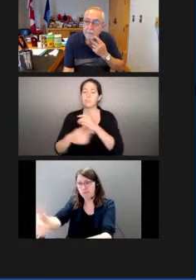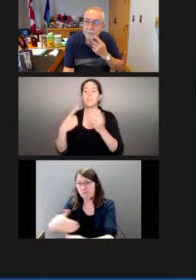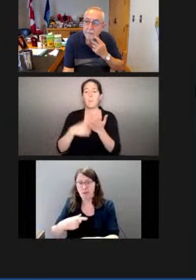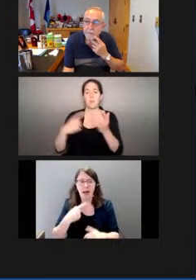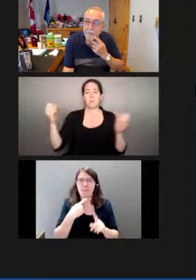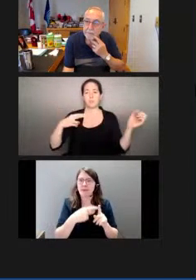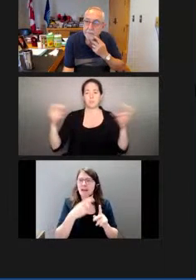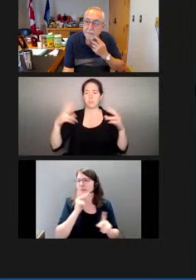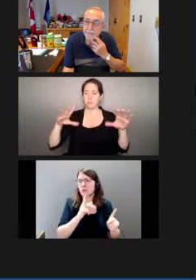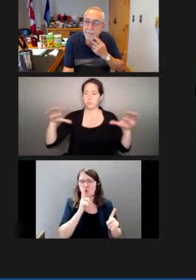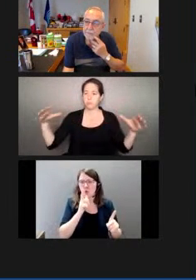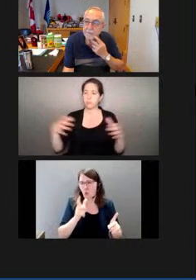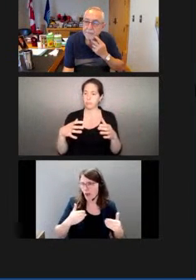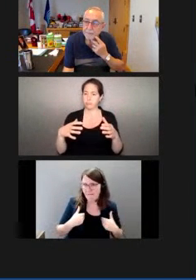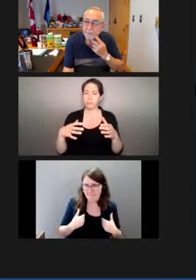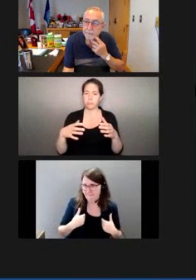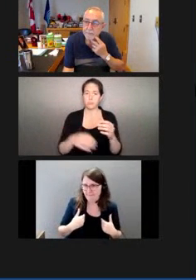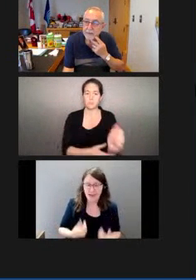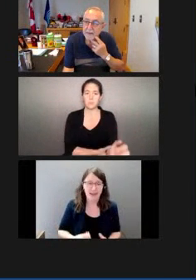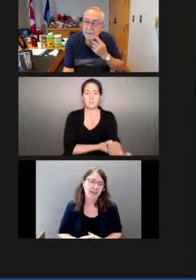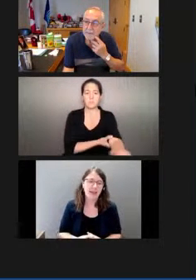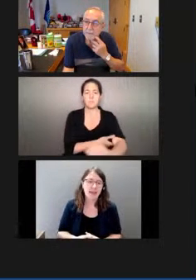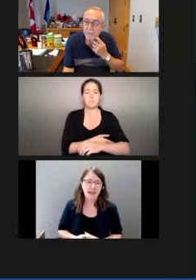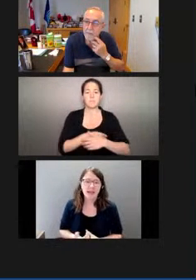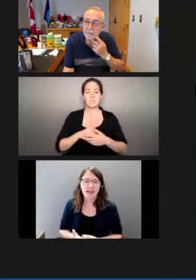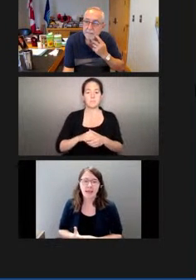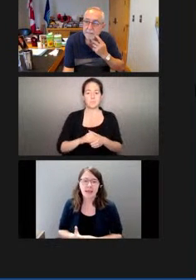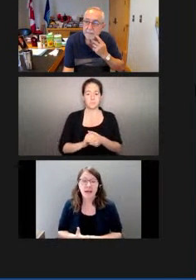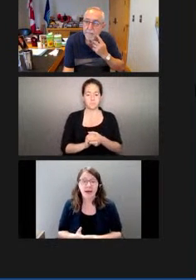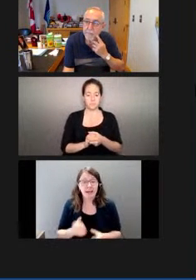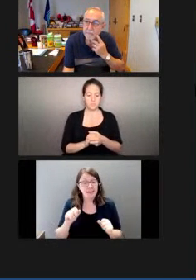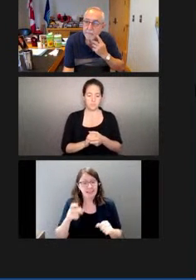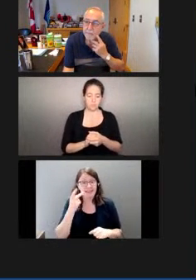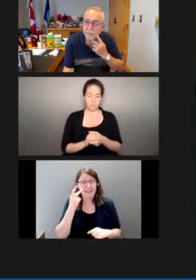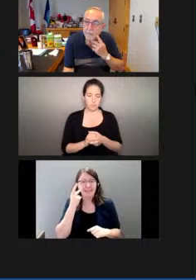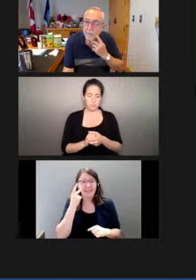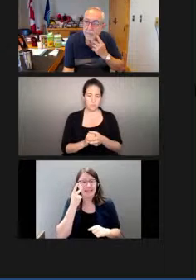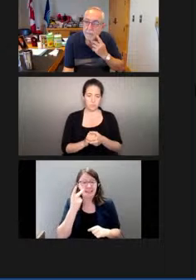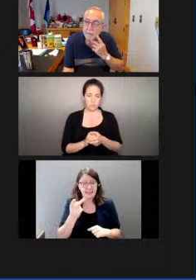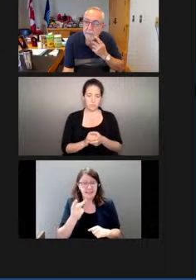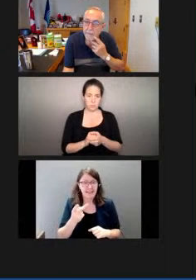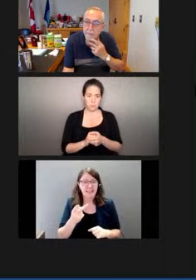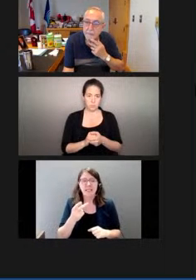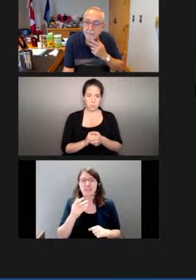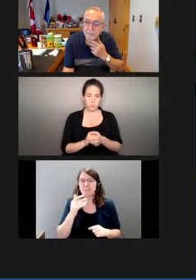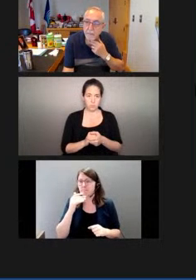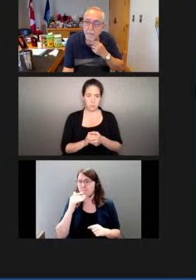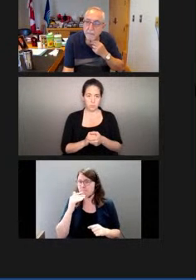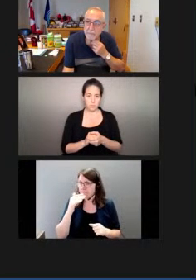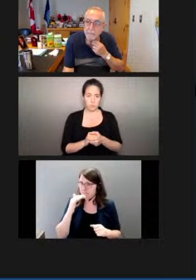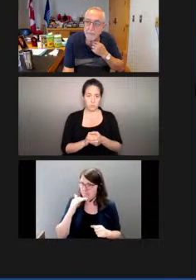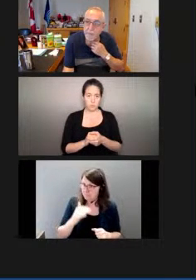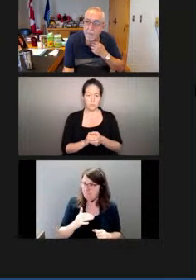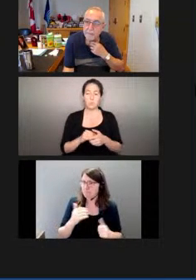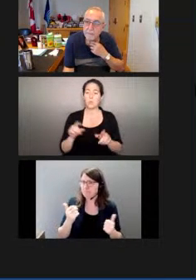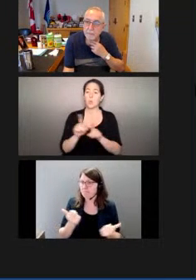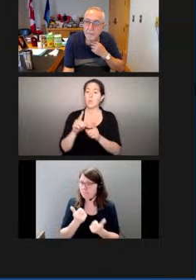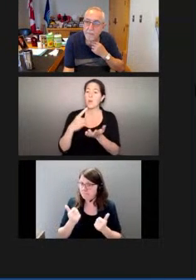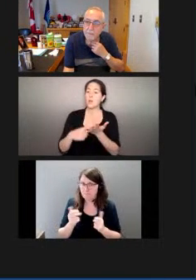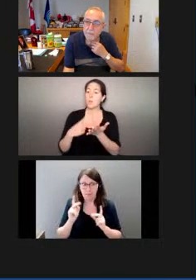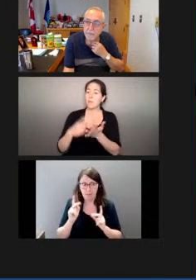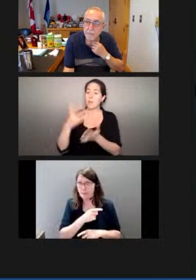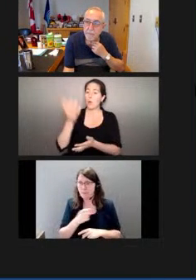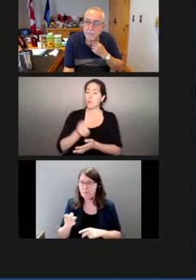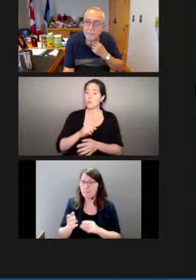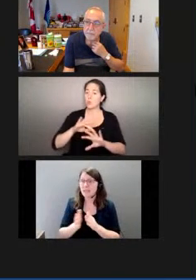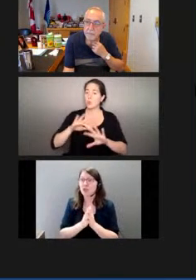city's internal staff survey that you'll see here as well. There was a lot of interest generated in that, but it did mainly focus on